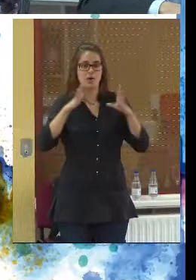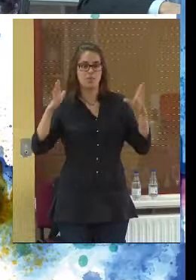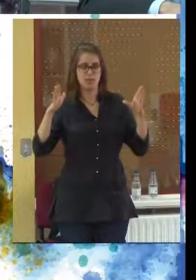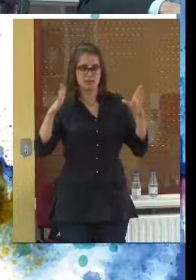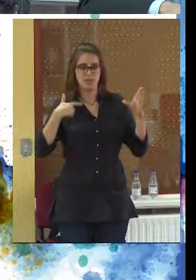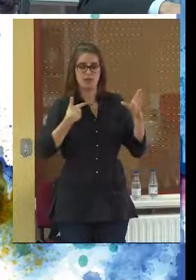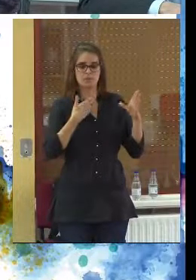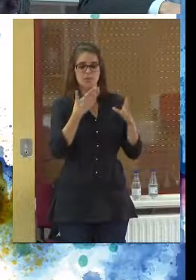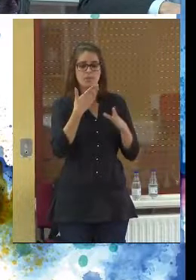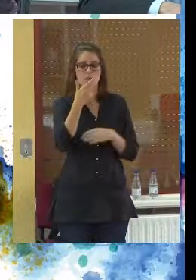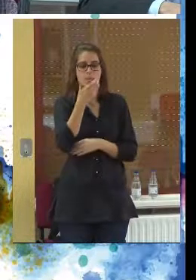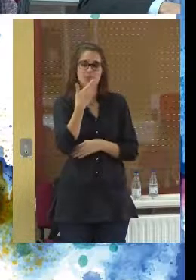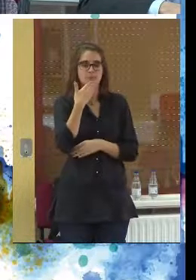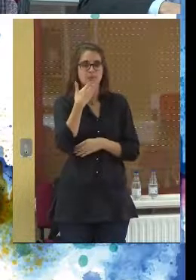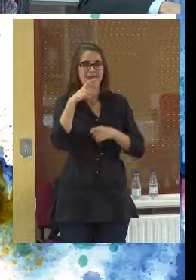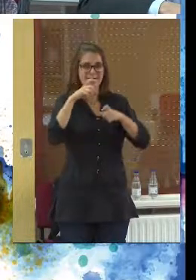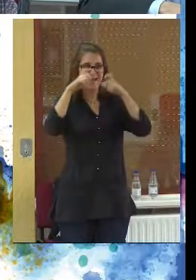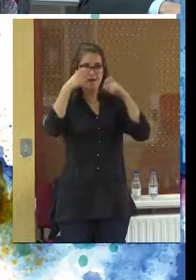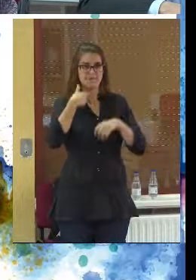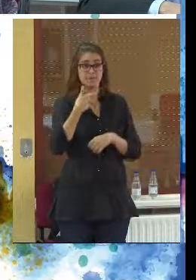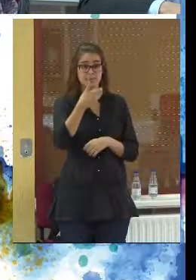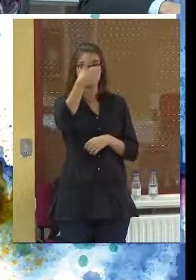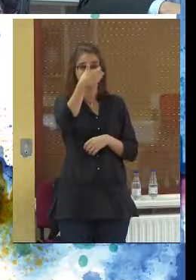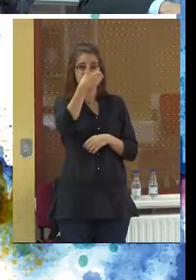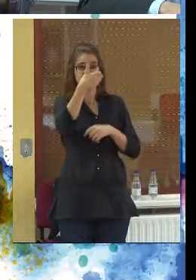NFC. And you would,